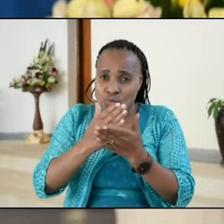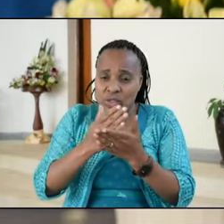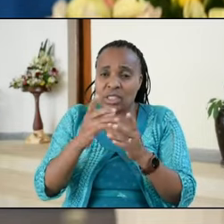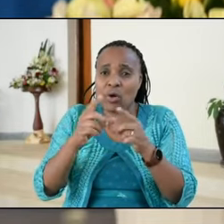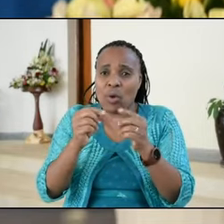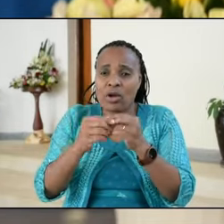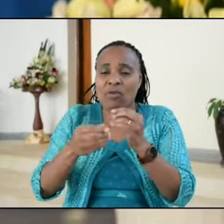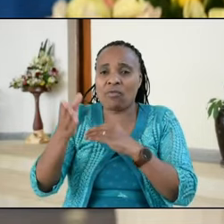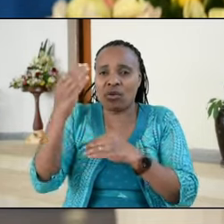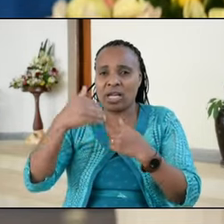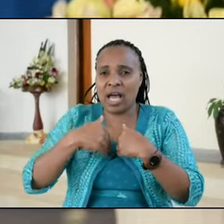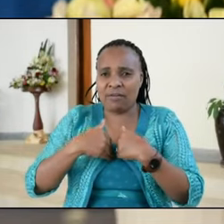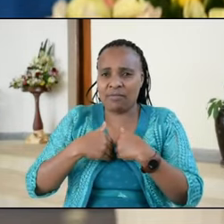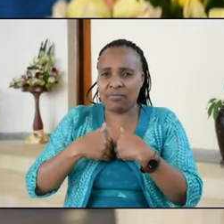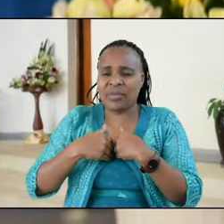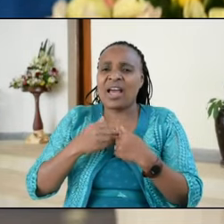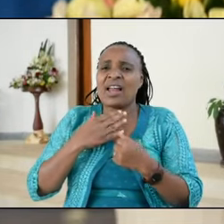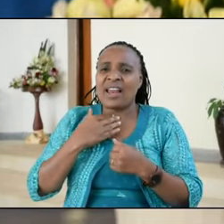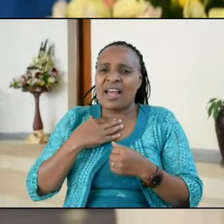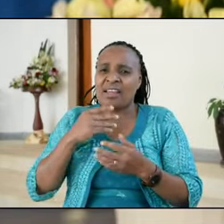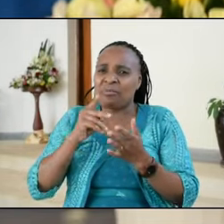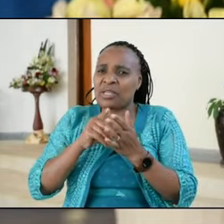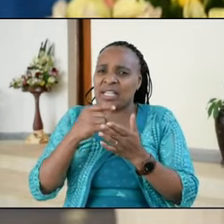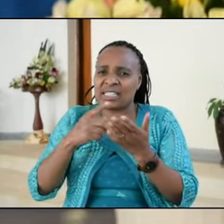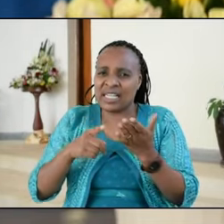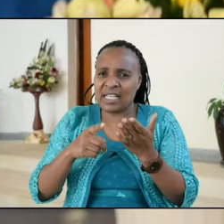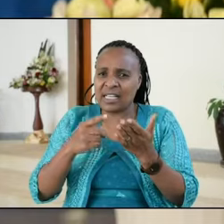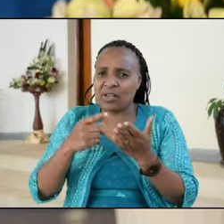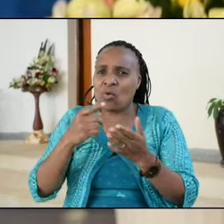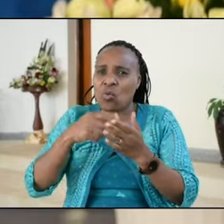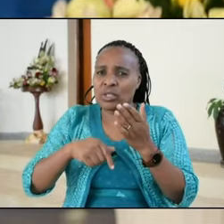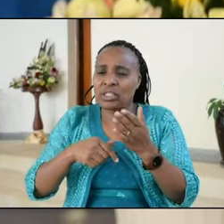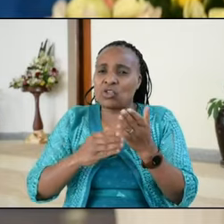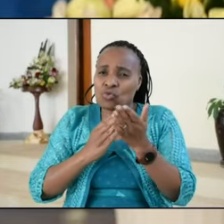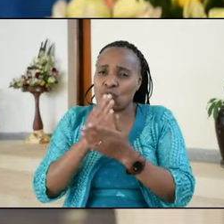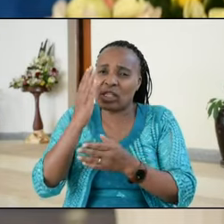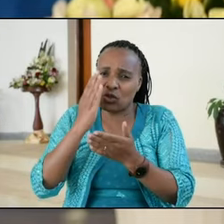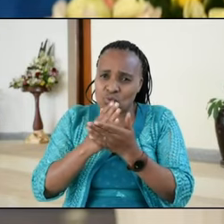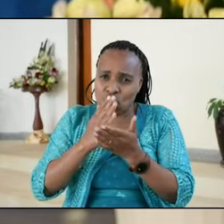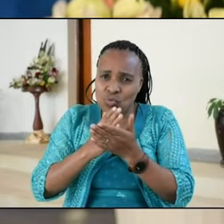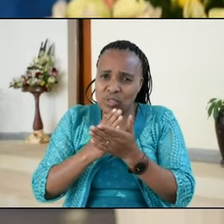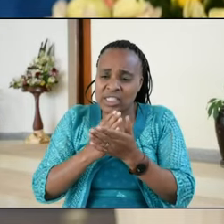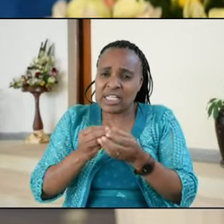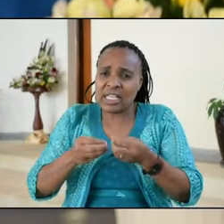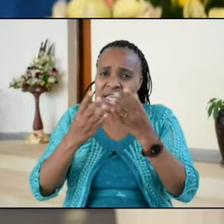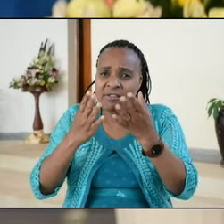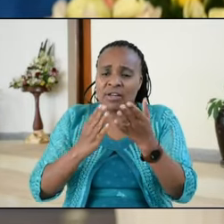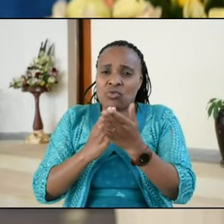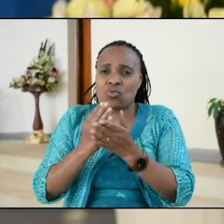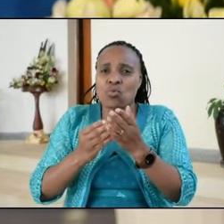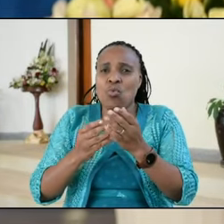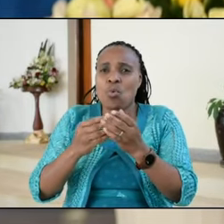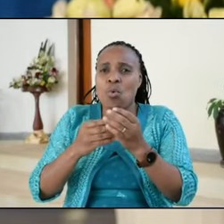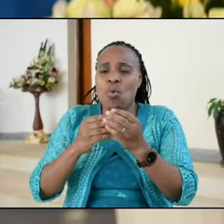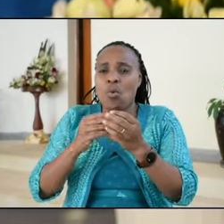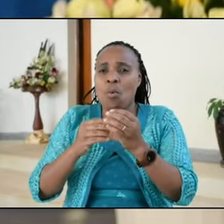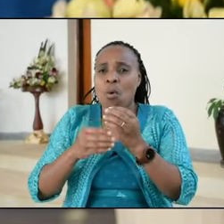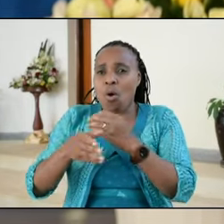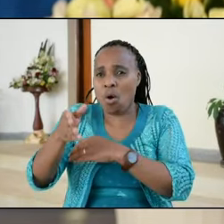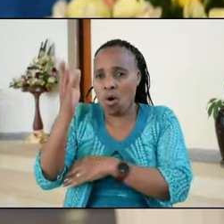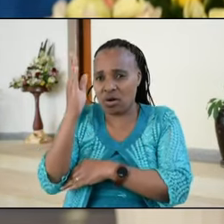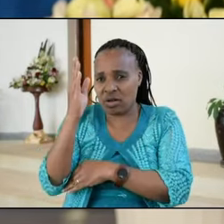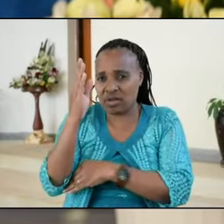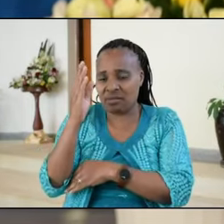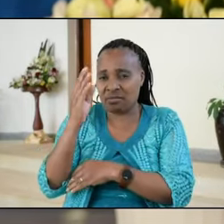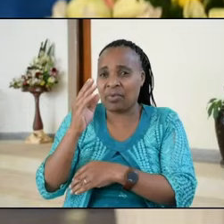Peter is saying, through the wisdom given him by God, Brenda, that Peter can